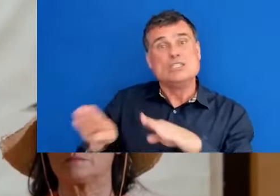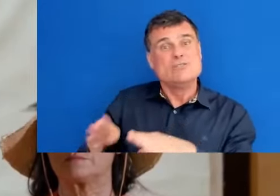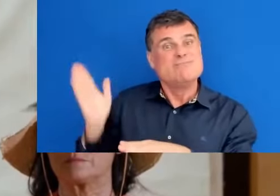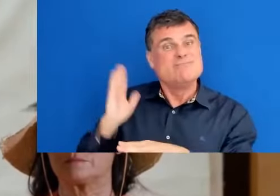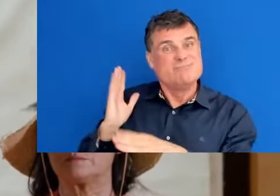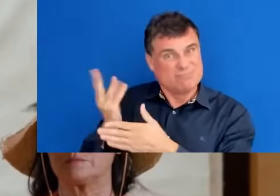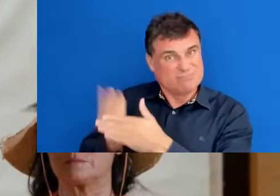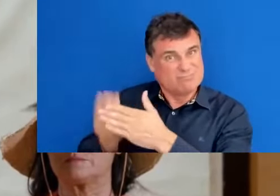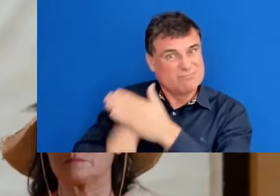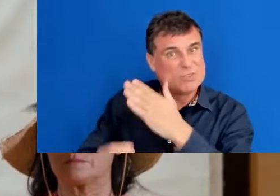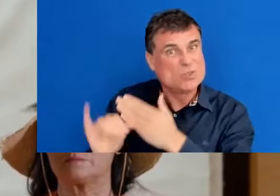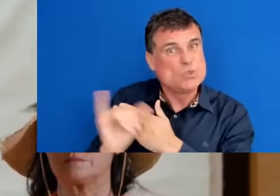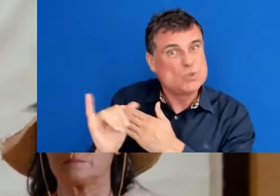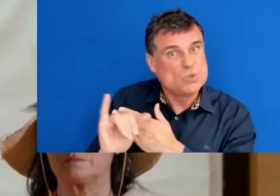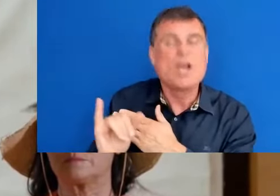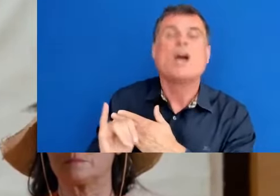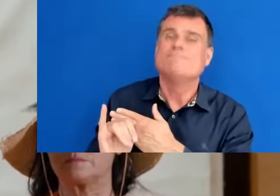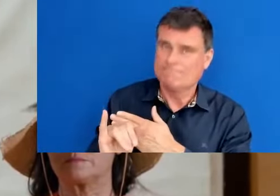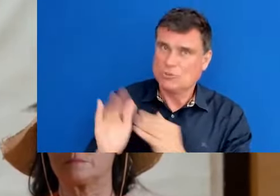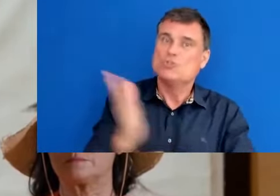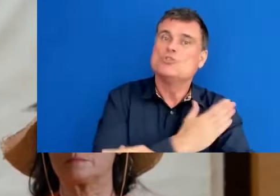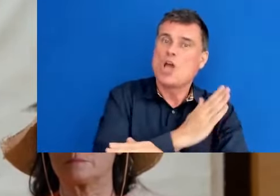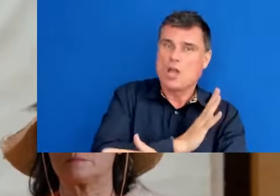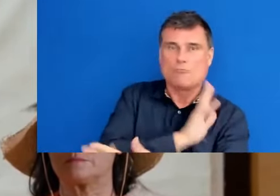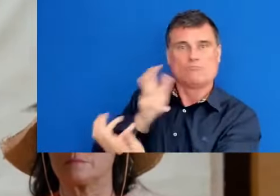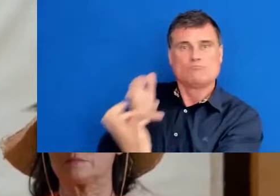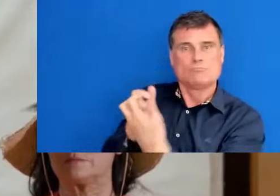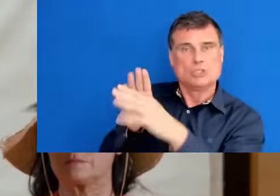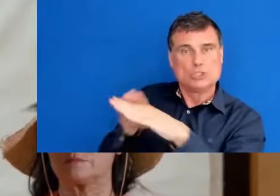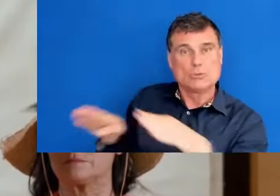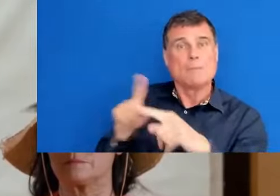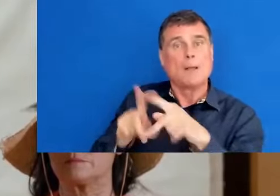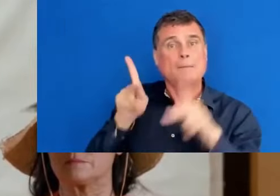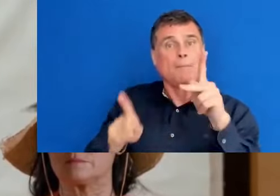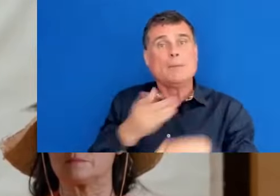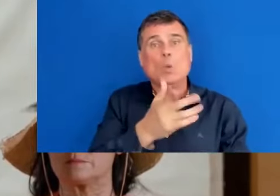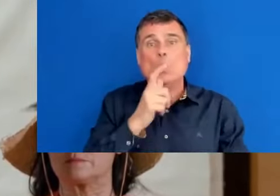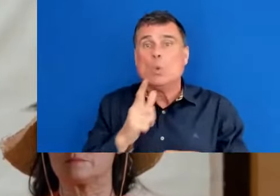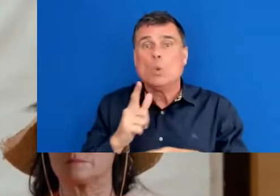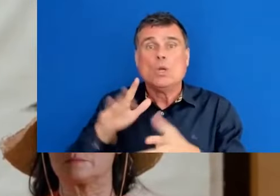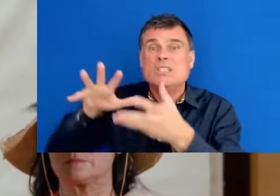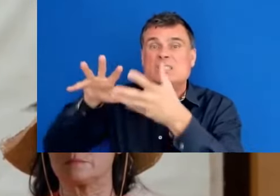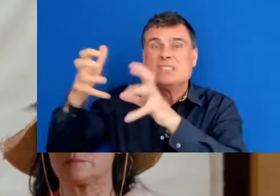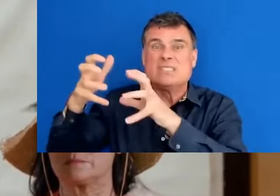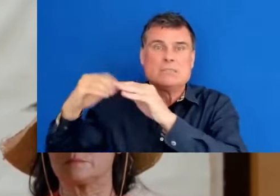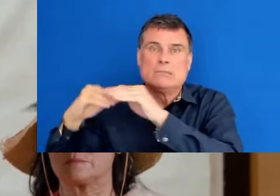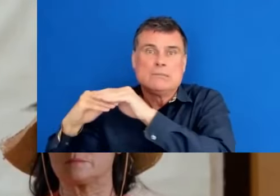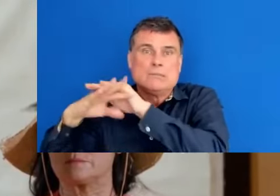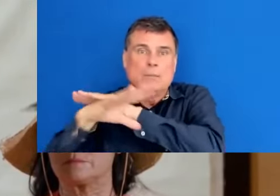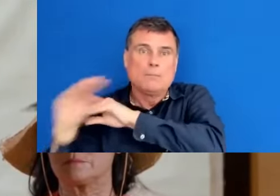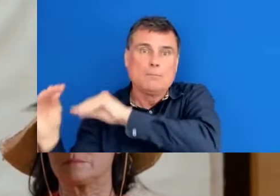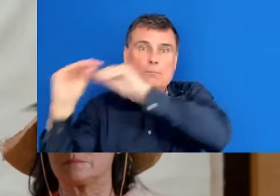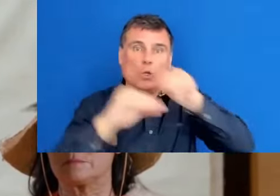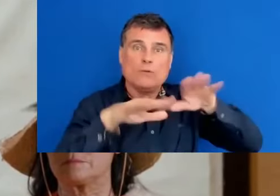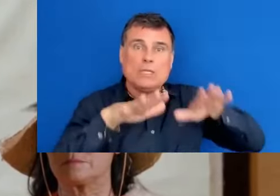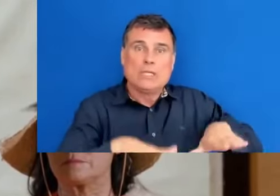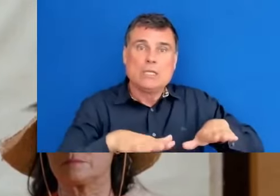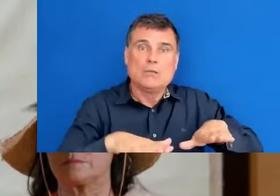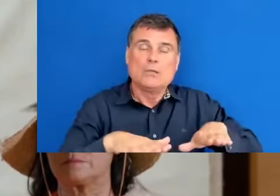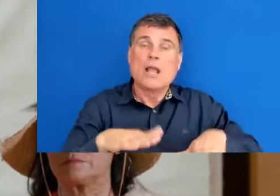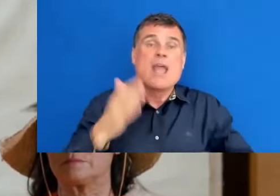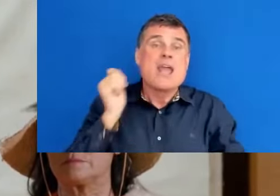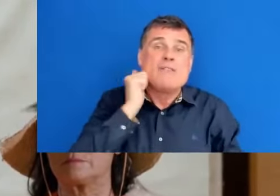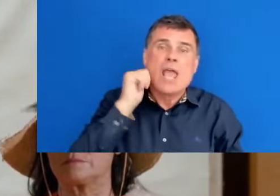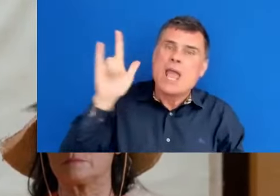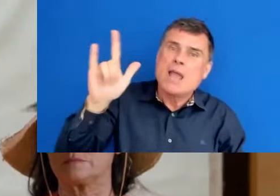also sing it for all of those who come to this country looking for a better life, the refugees that we welcome at the airport